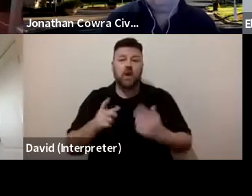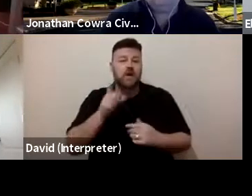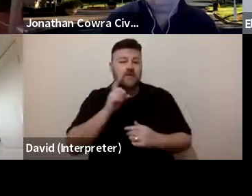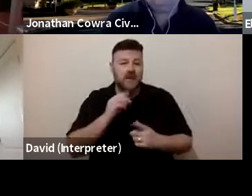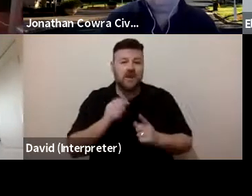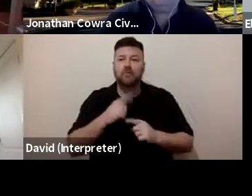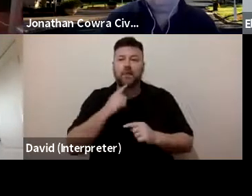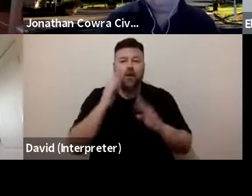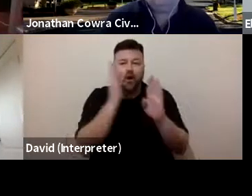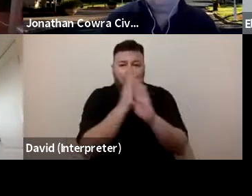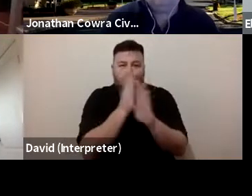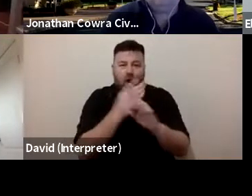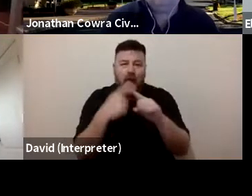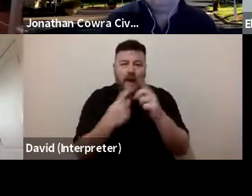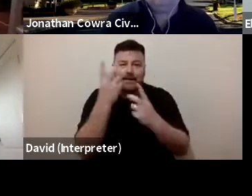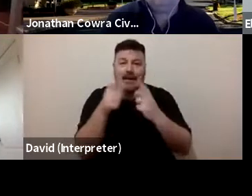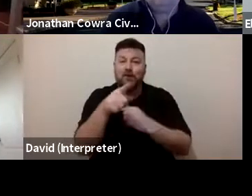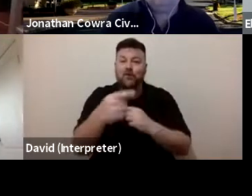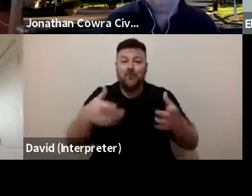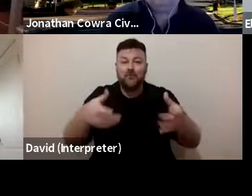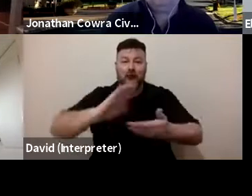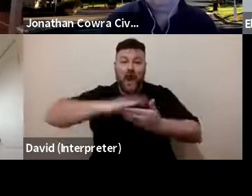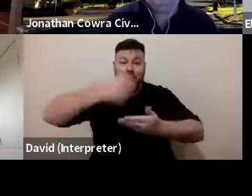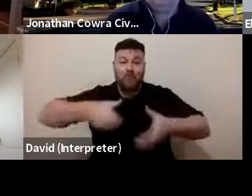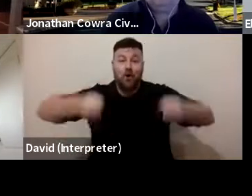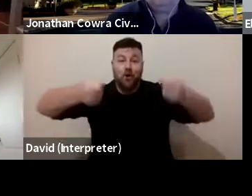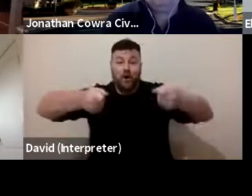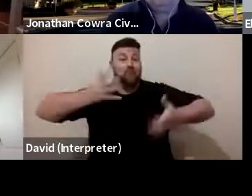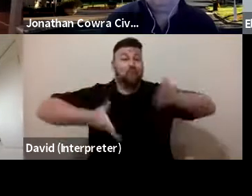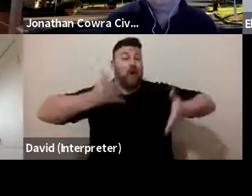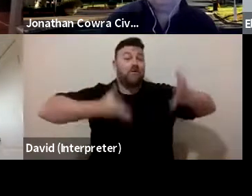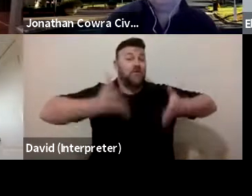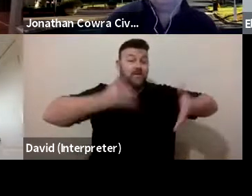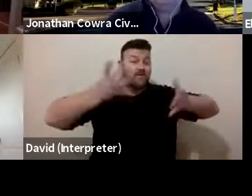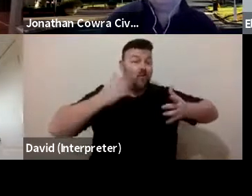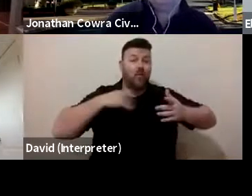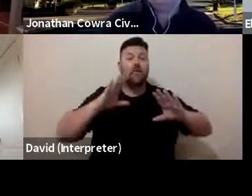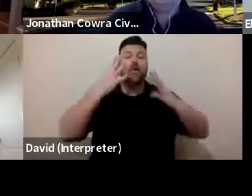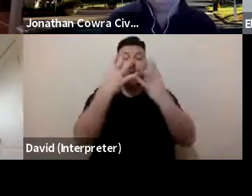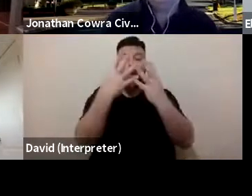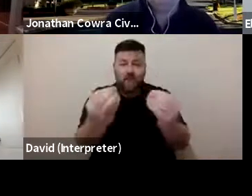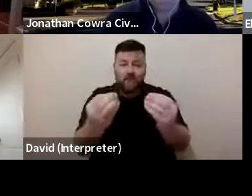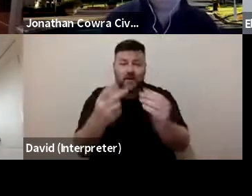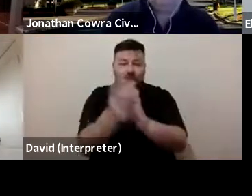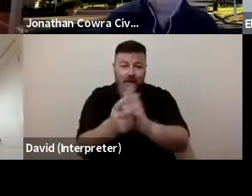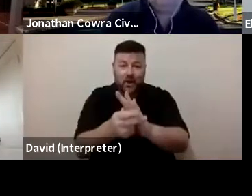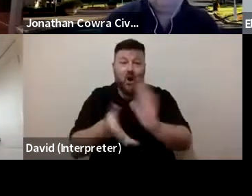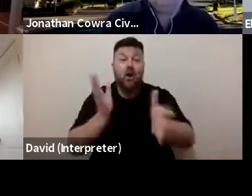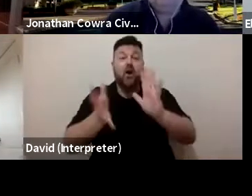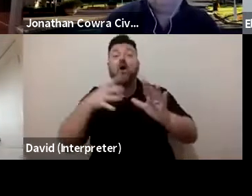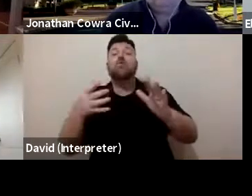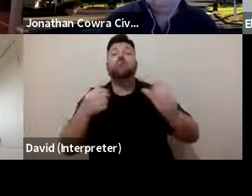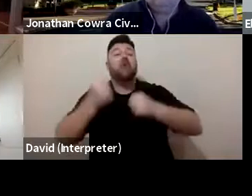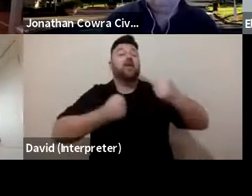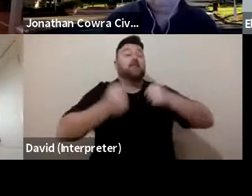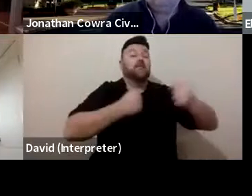hide and seek, and you had to pick up your laptop and run, turn the video off and run to a space in the house and then turn it back on. You had